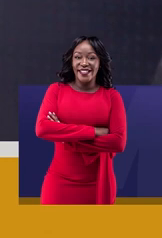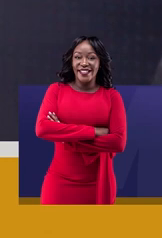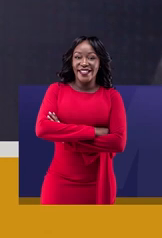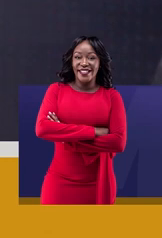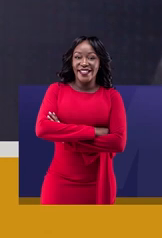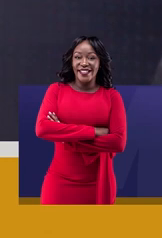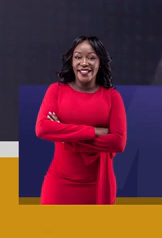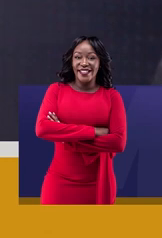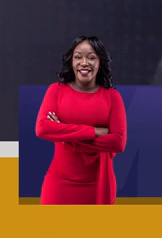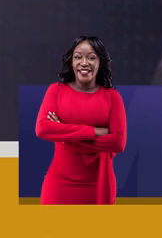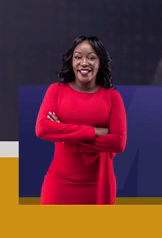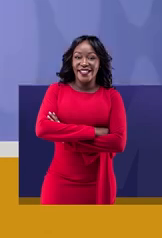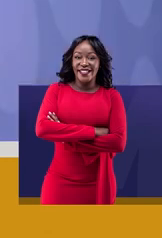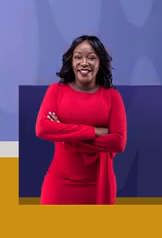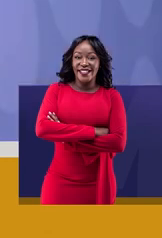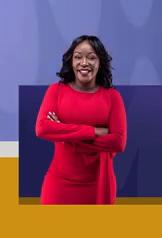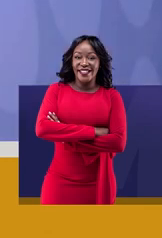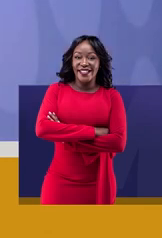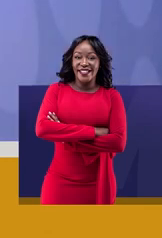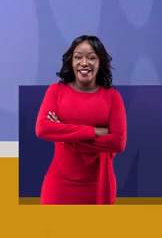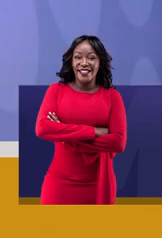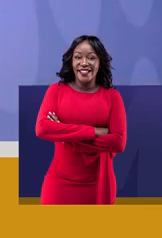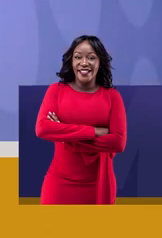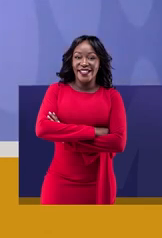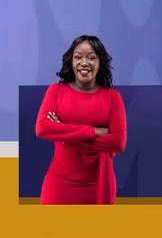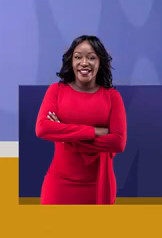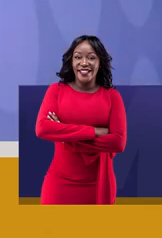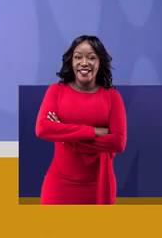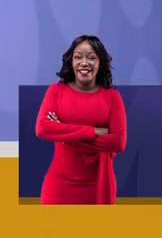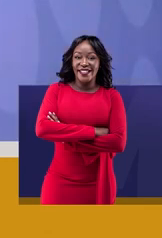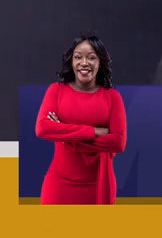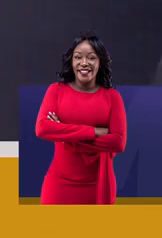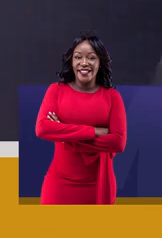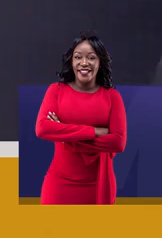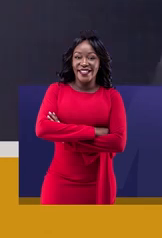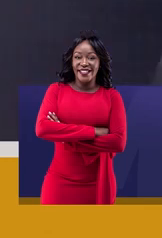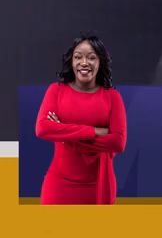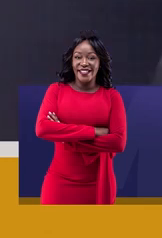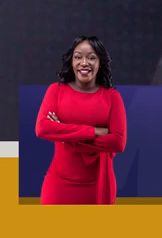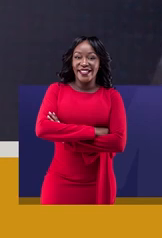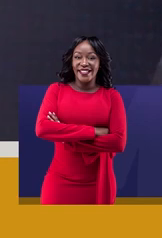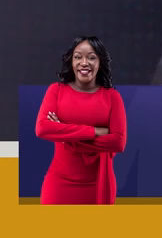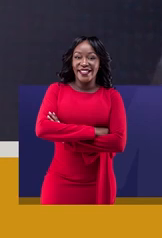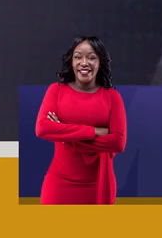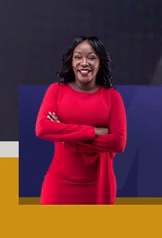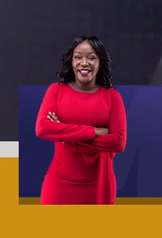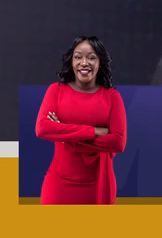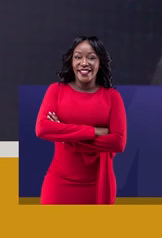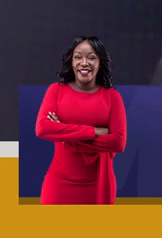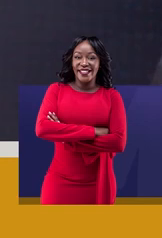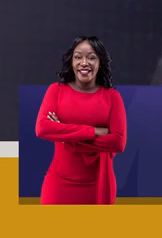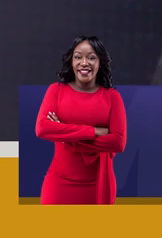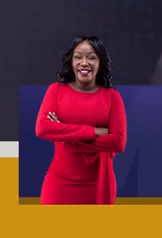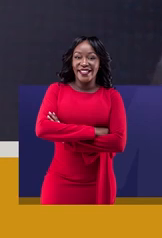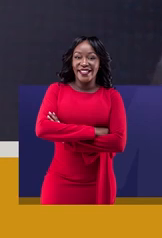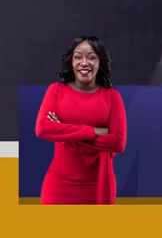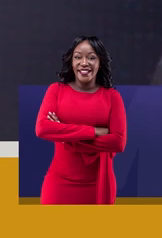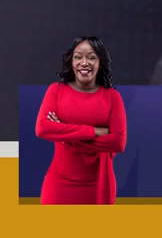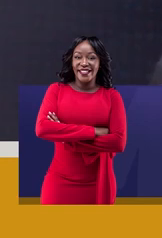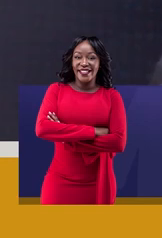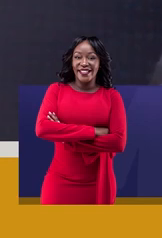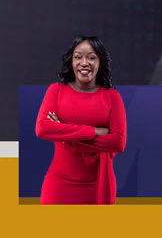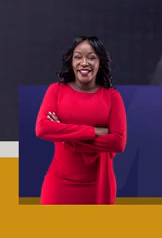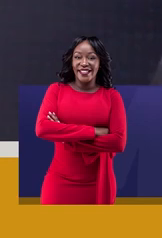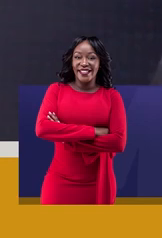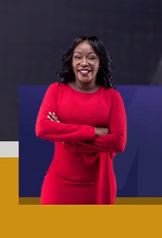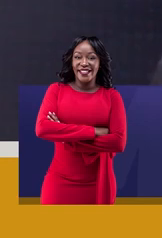well, we need to invest in technology. Mm-hmm. We employ hundreds of technology engineers and data scientists